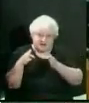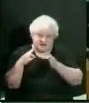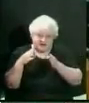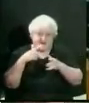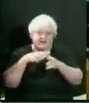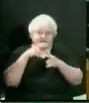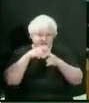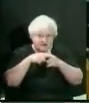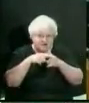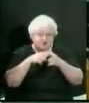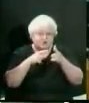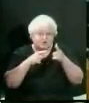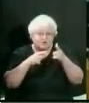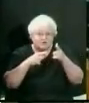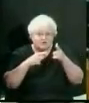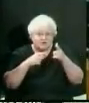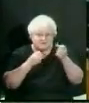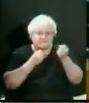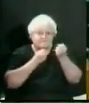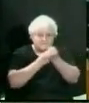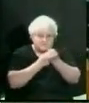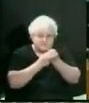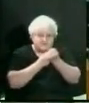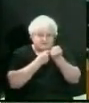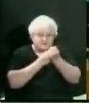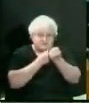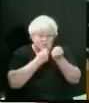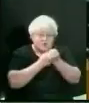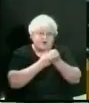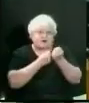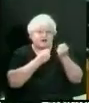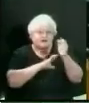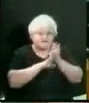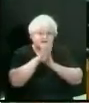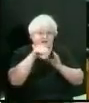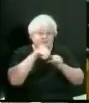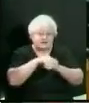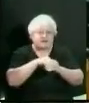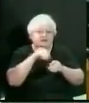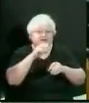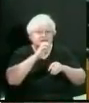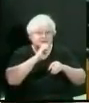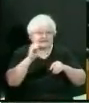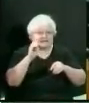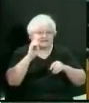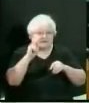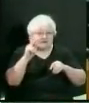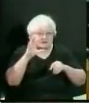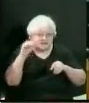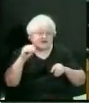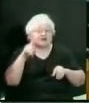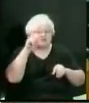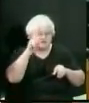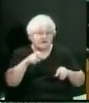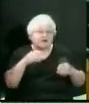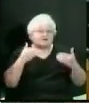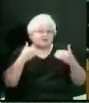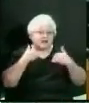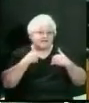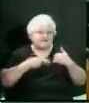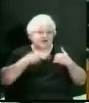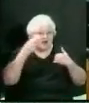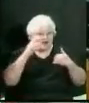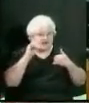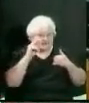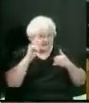then you're for sewer plant development out in East Knox County, because you can't have high-density development without sewer plants. If you